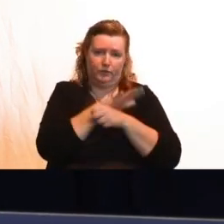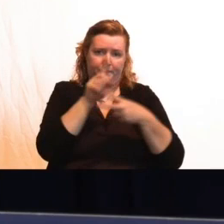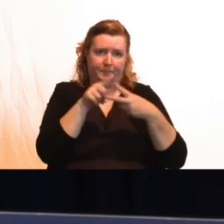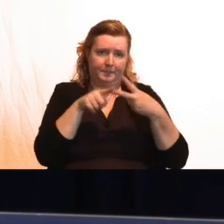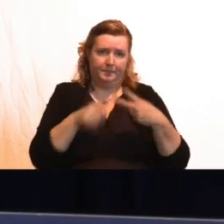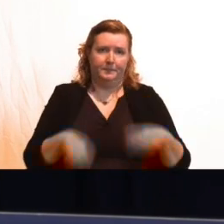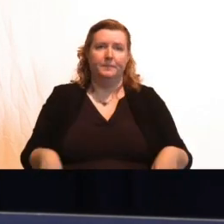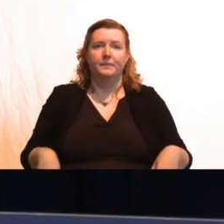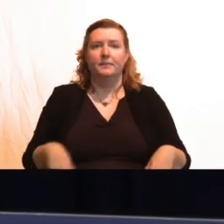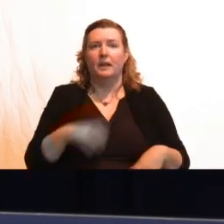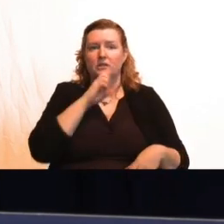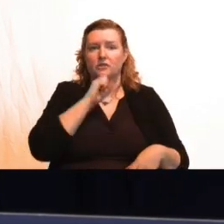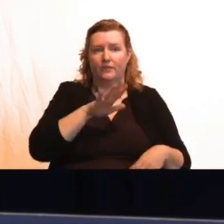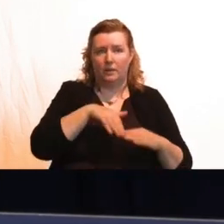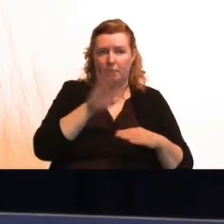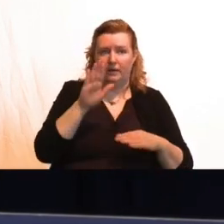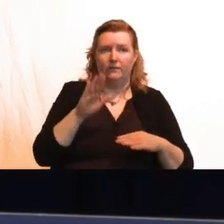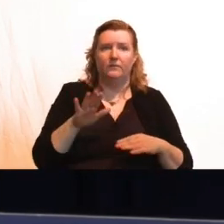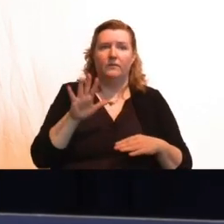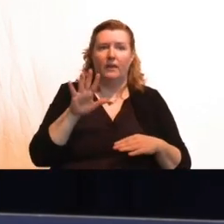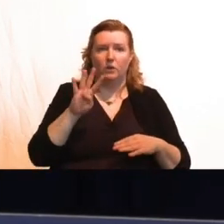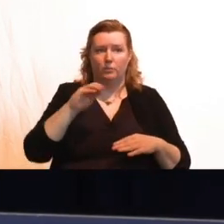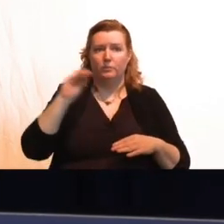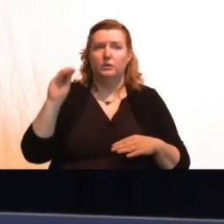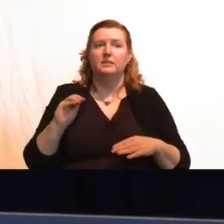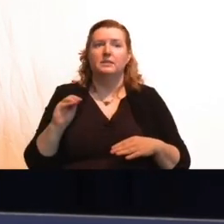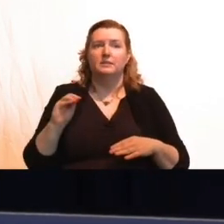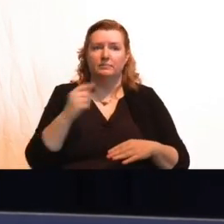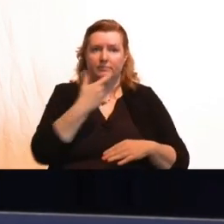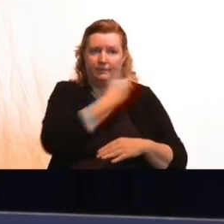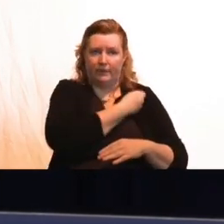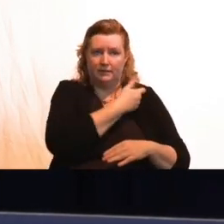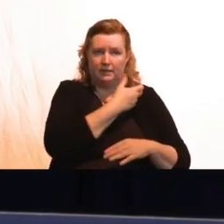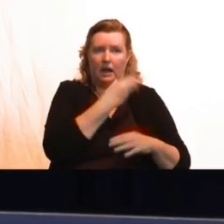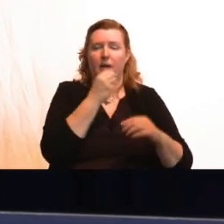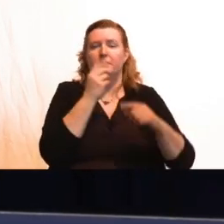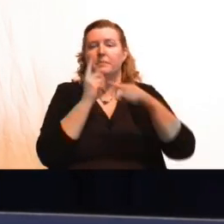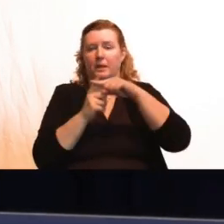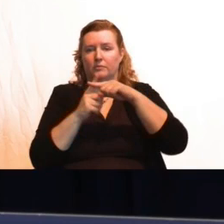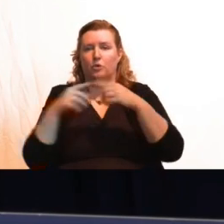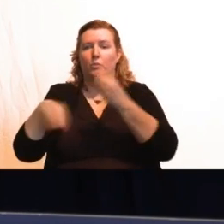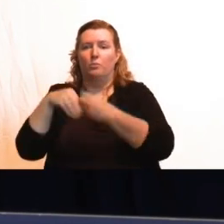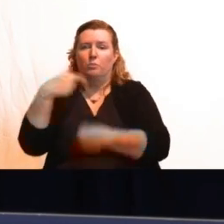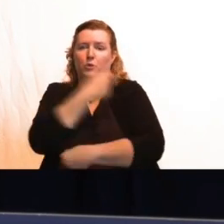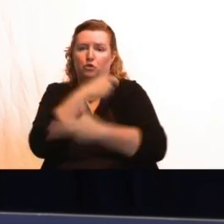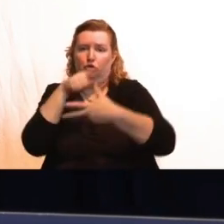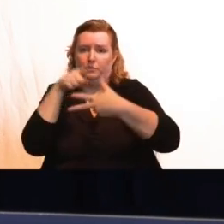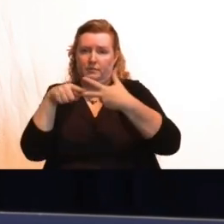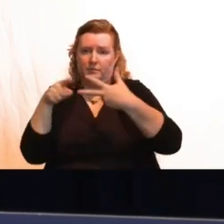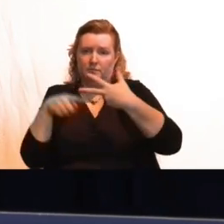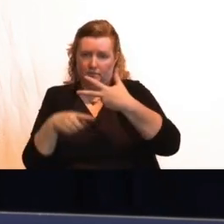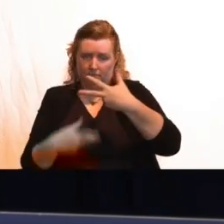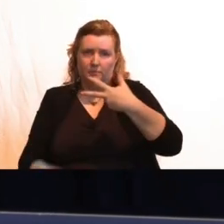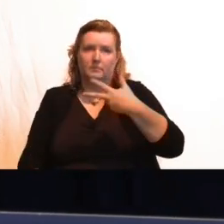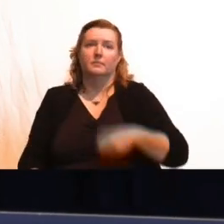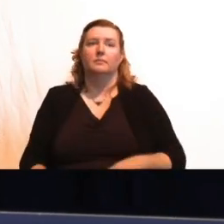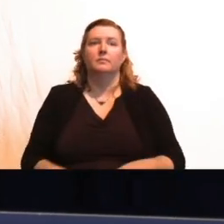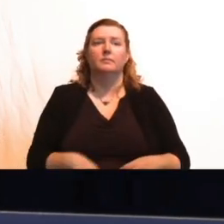us is to define the new normal as we expect COVID-19 to remain with